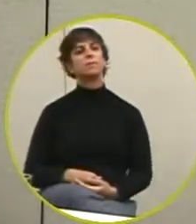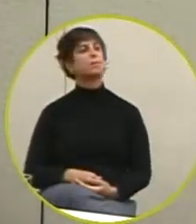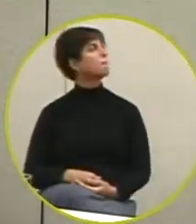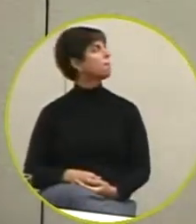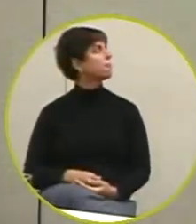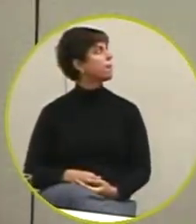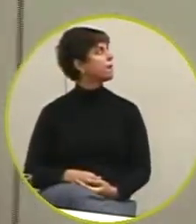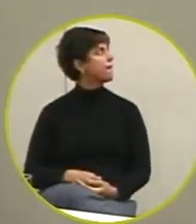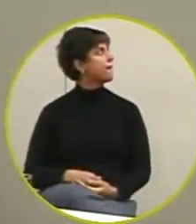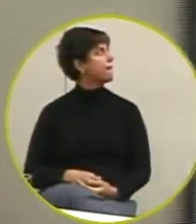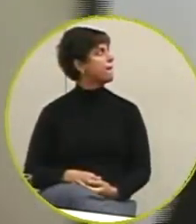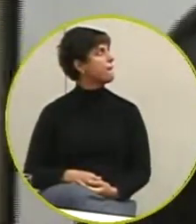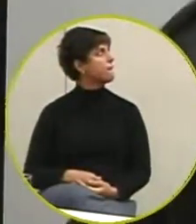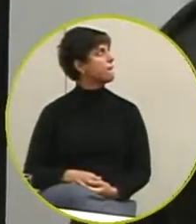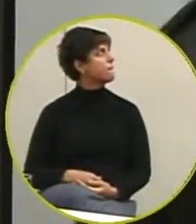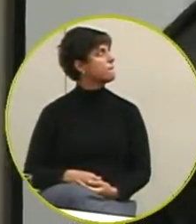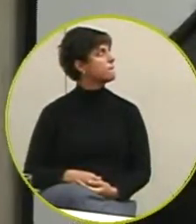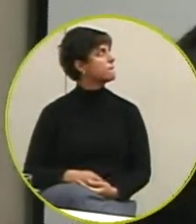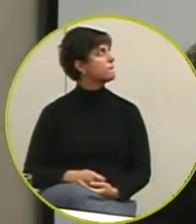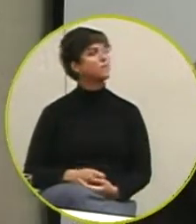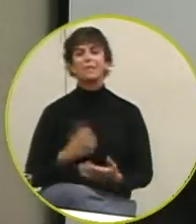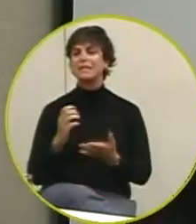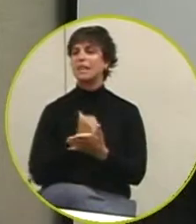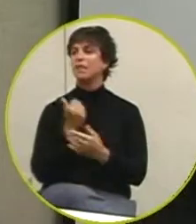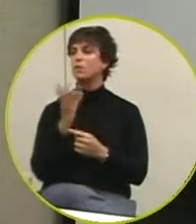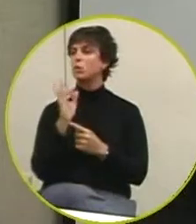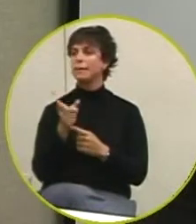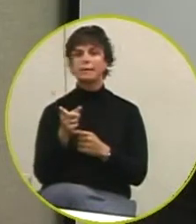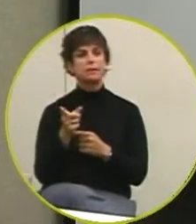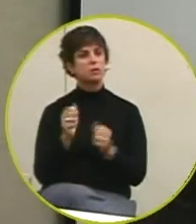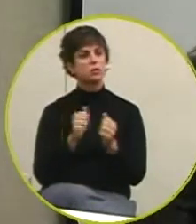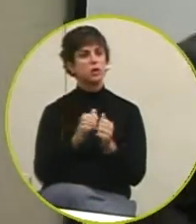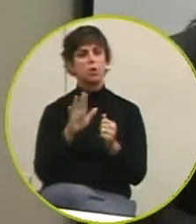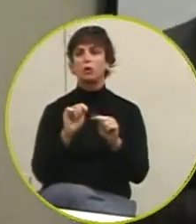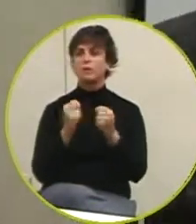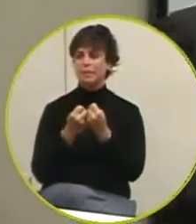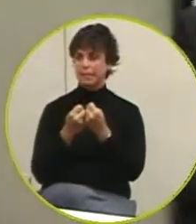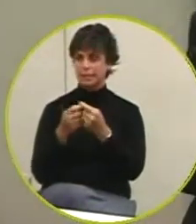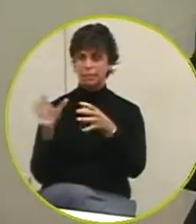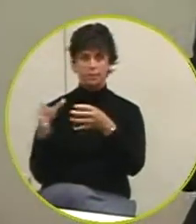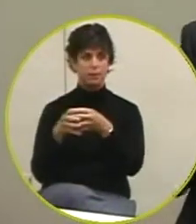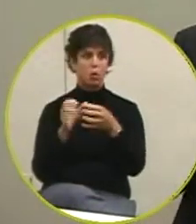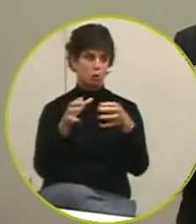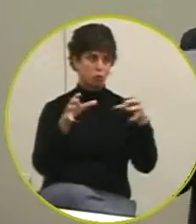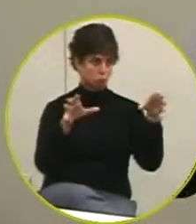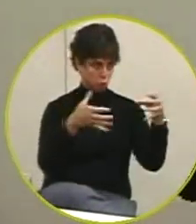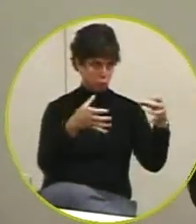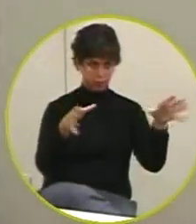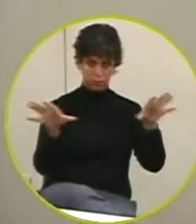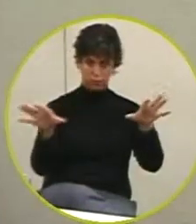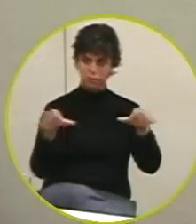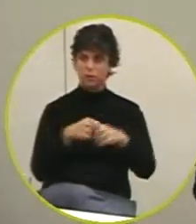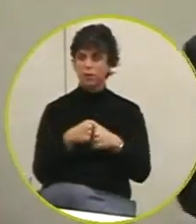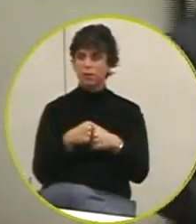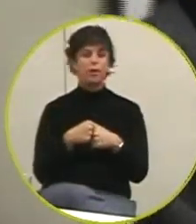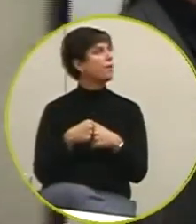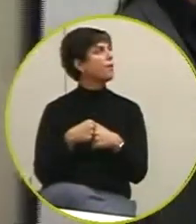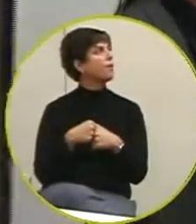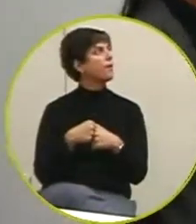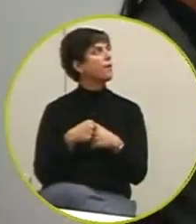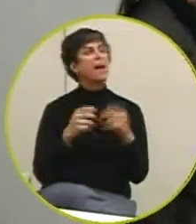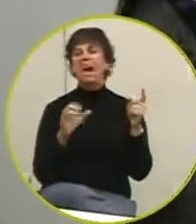I want you to take a few minutes in your team or group, and I want you to pull out